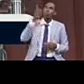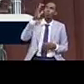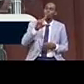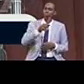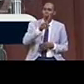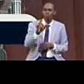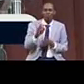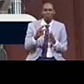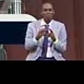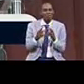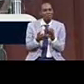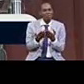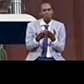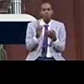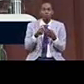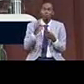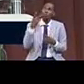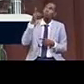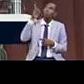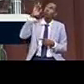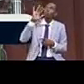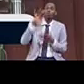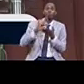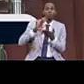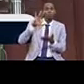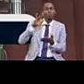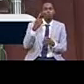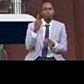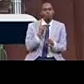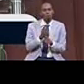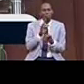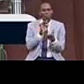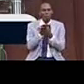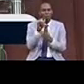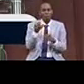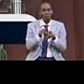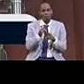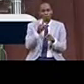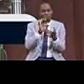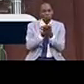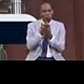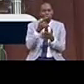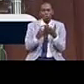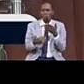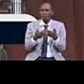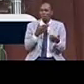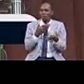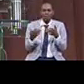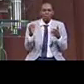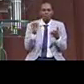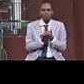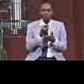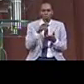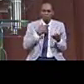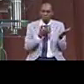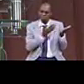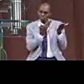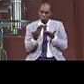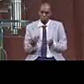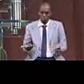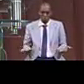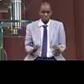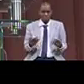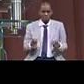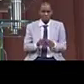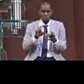Very simple. To see the glory of God, only believe. And as you believe, whatever it is you have brought here as a problem tonight,